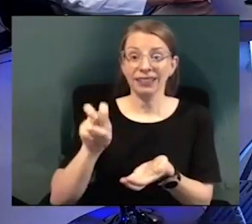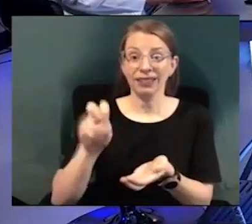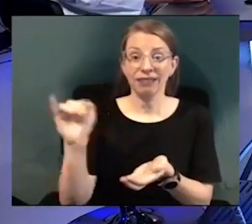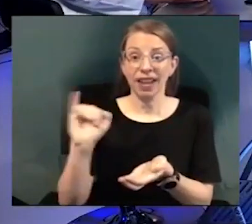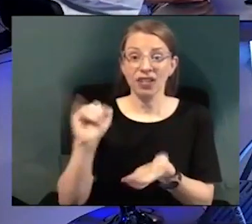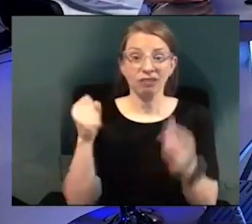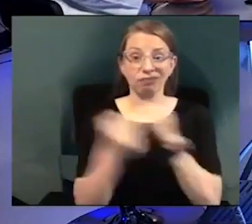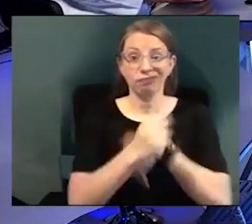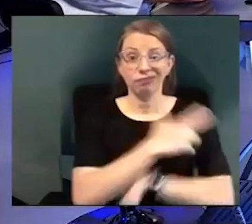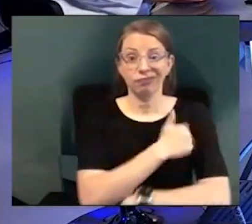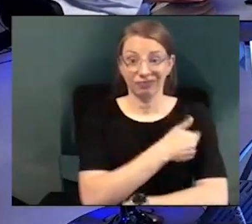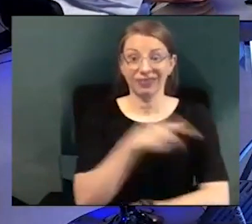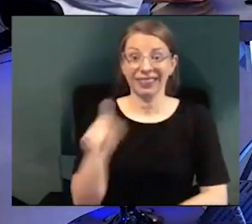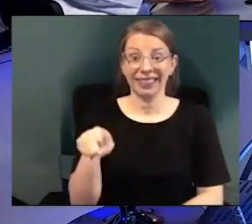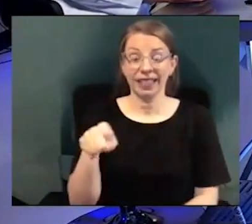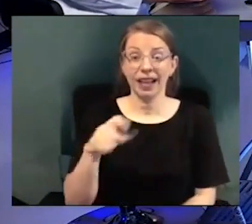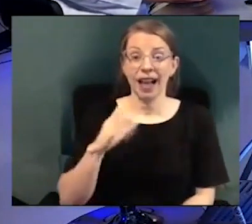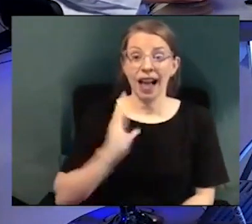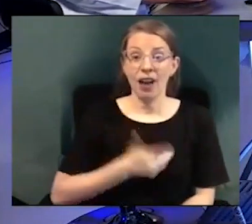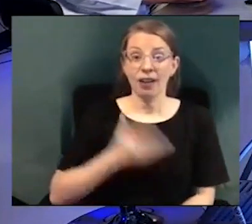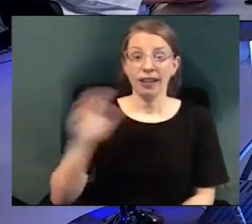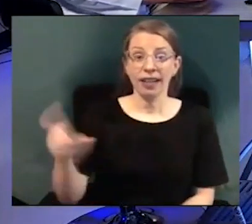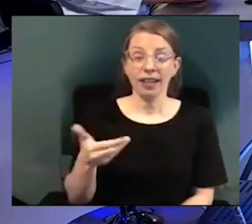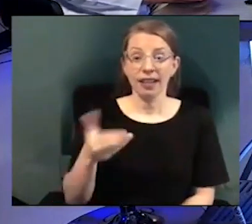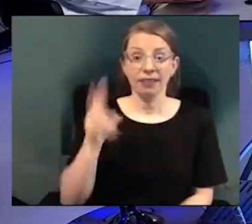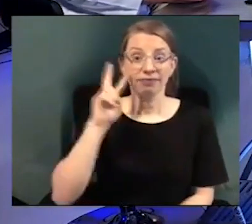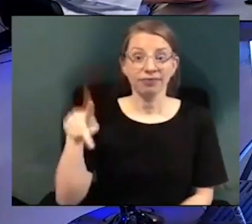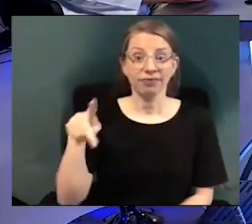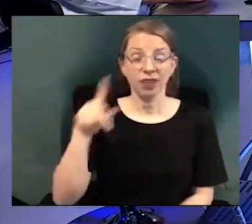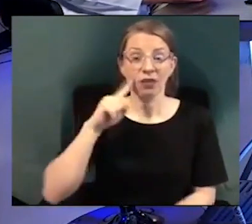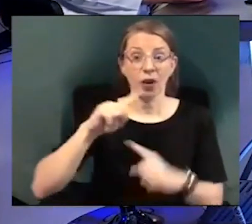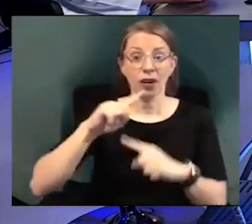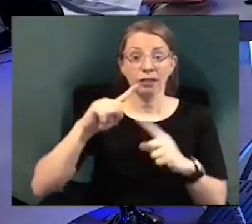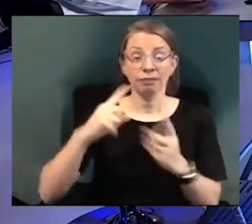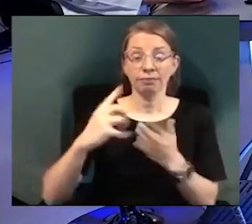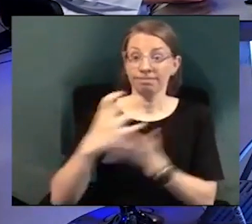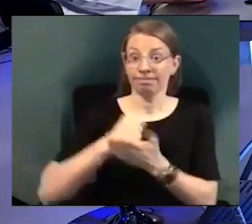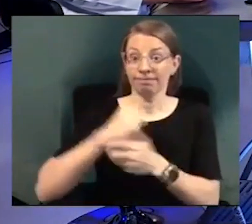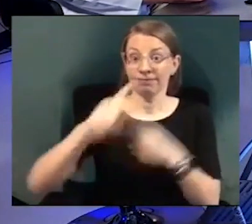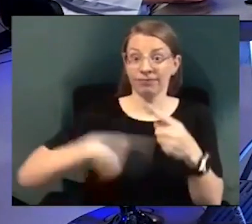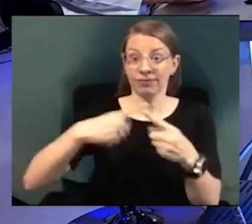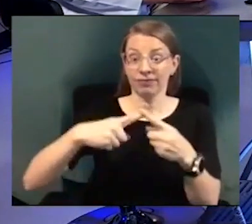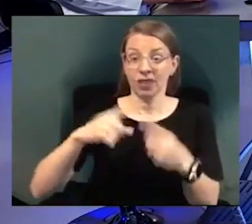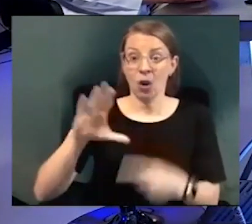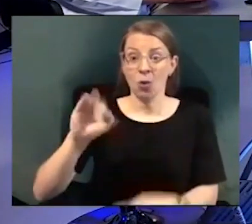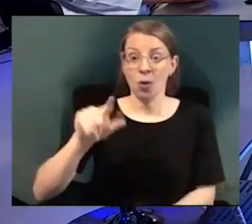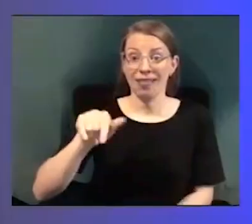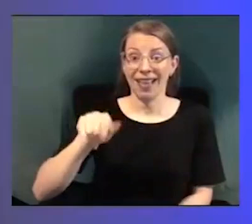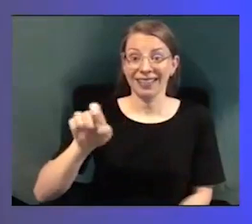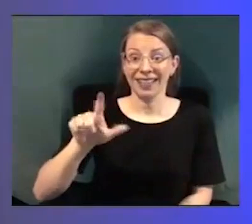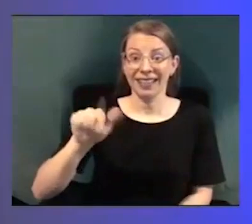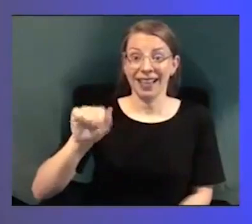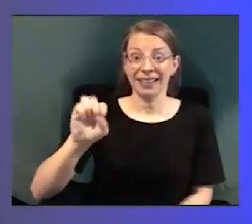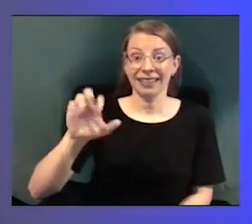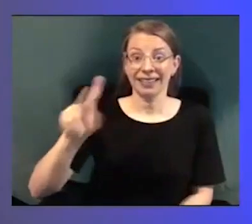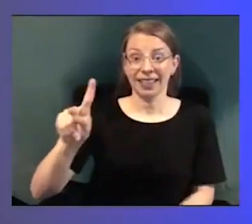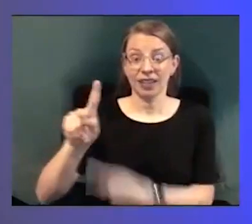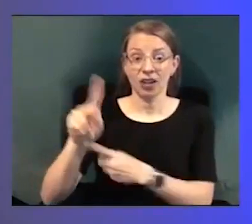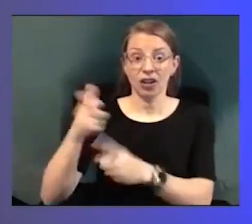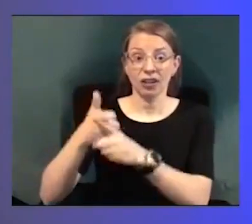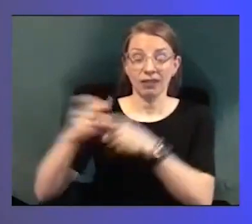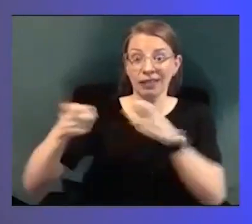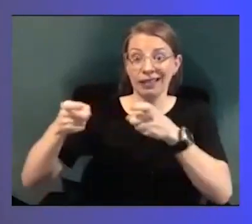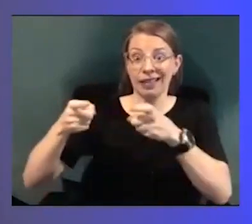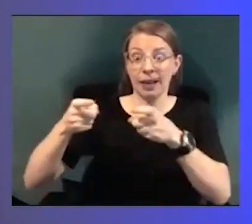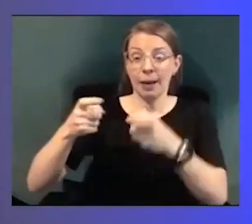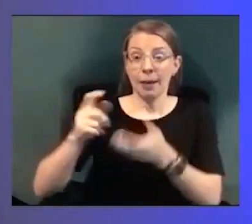Yeah. Hey, our guest today is Vice President of RevCycle, Colette Lasack. She is here to help us better navigate COVID-19 medical bills and update what